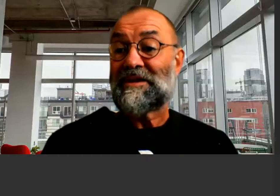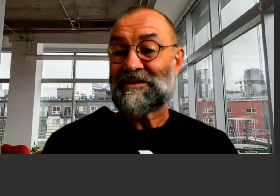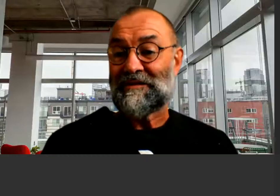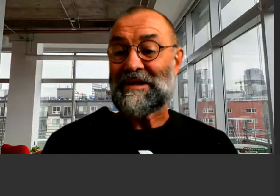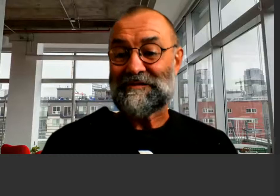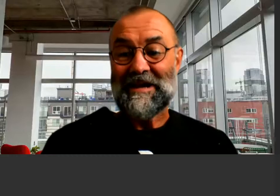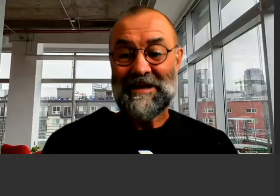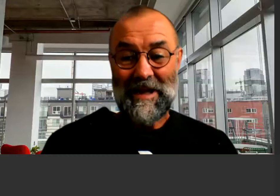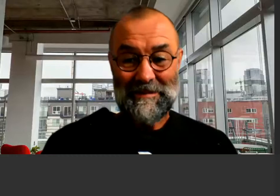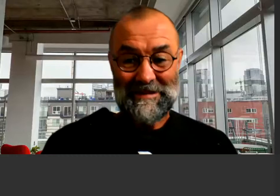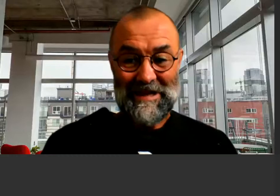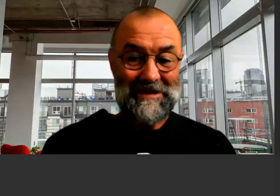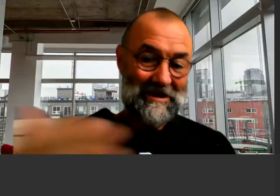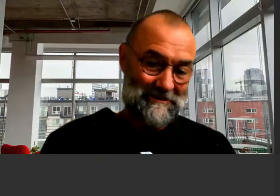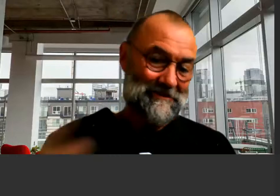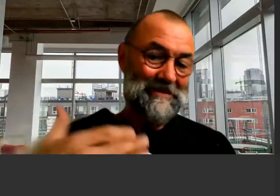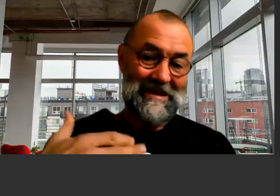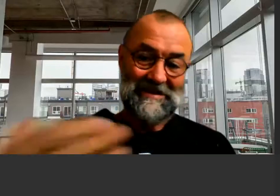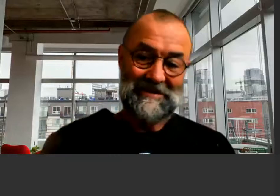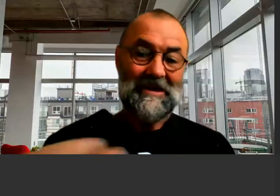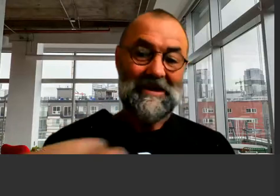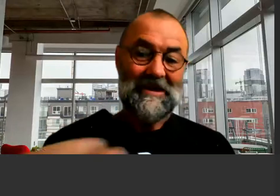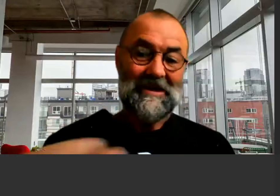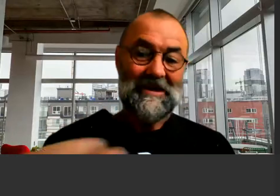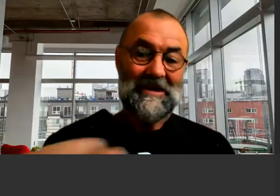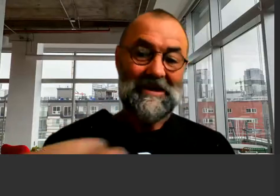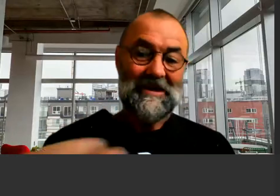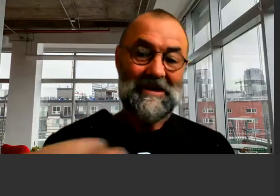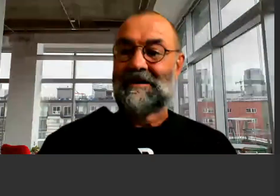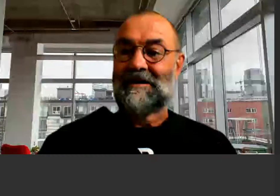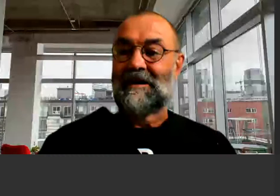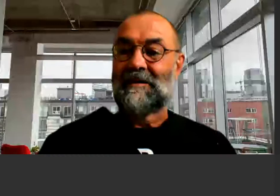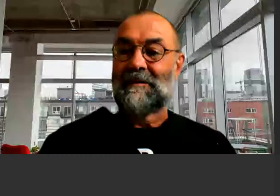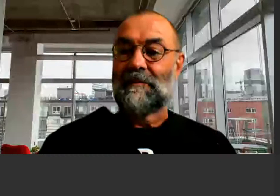So it'd be face-to-face via MS Teams, like this.